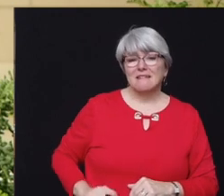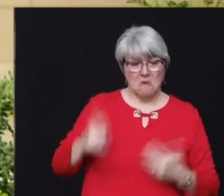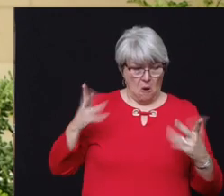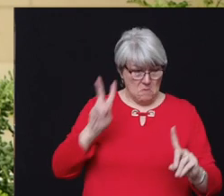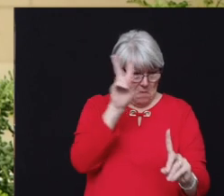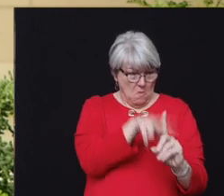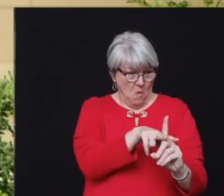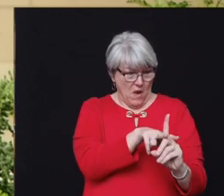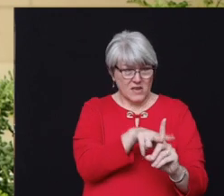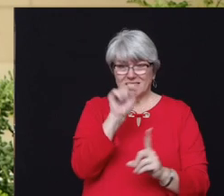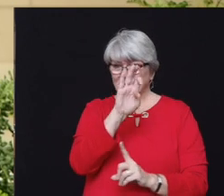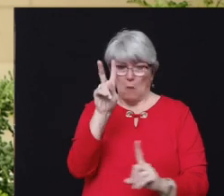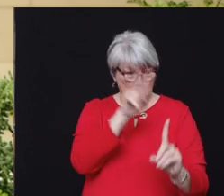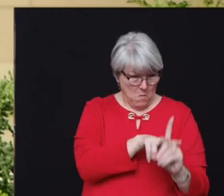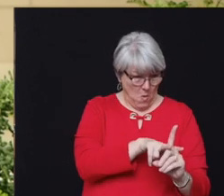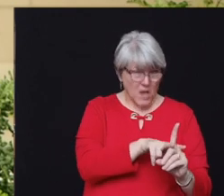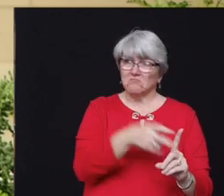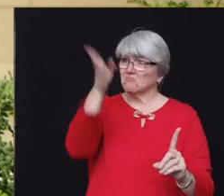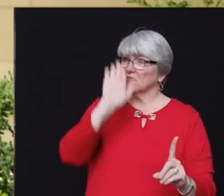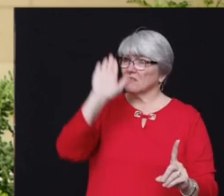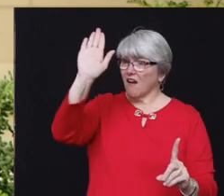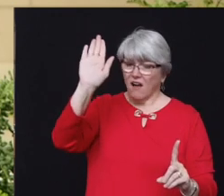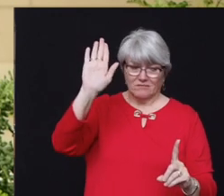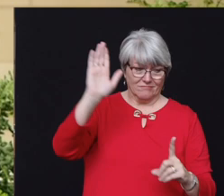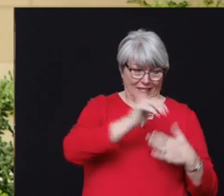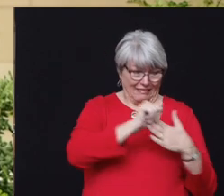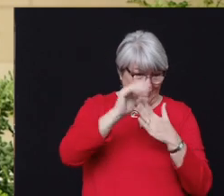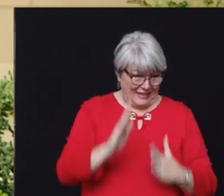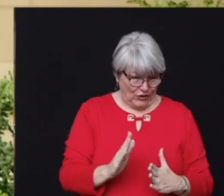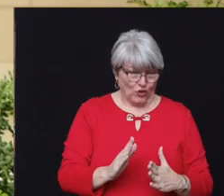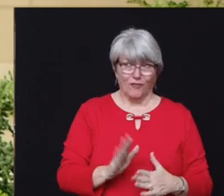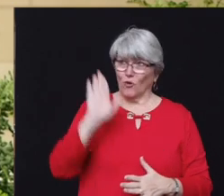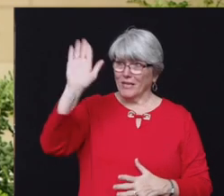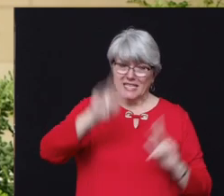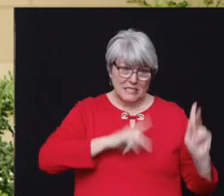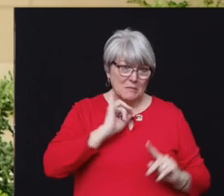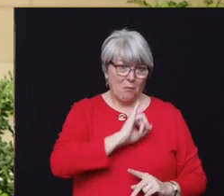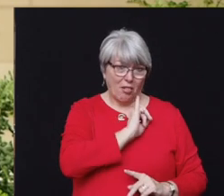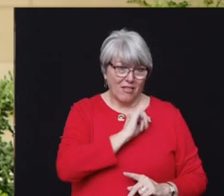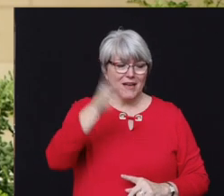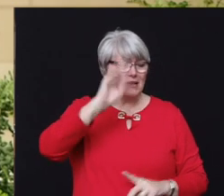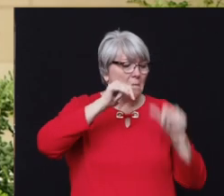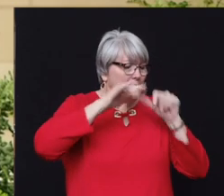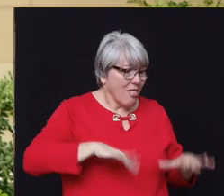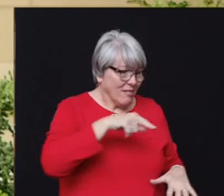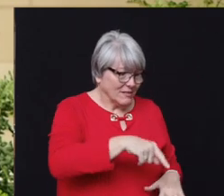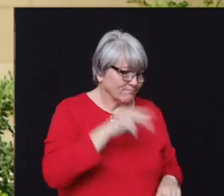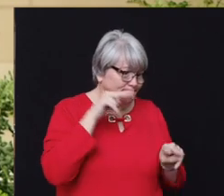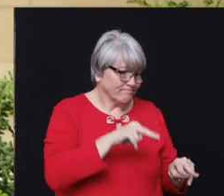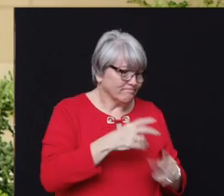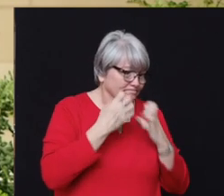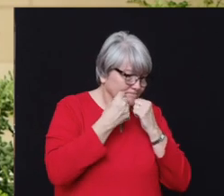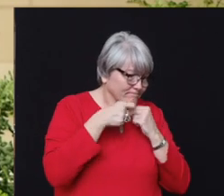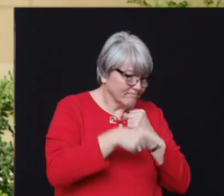been appointed by Samuel as God's chosen leader of His people. You see, the favor of God was on David.